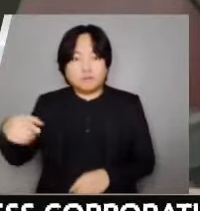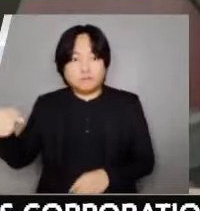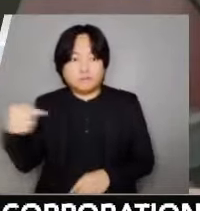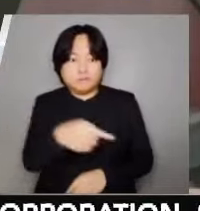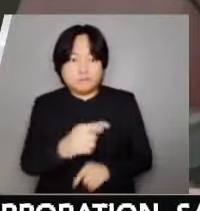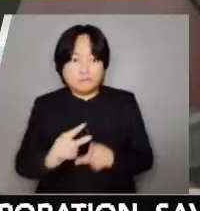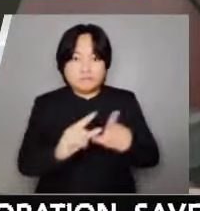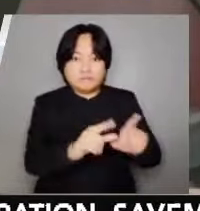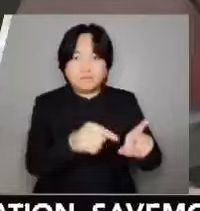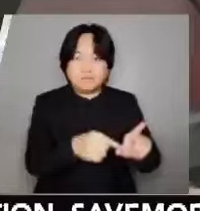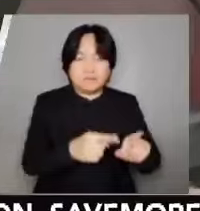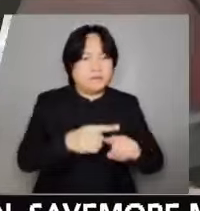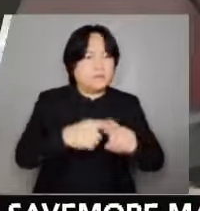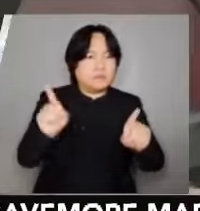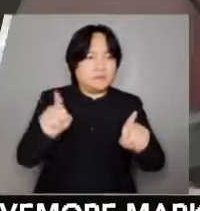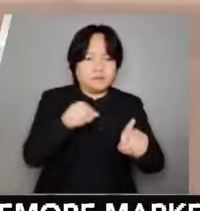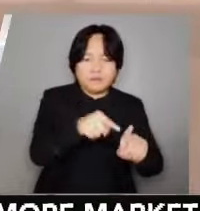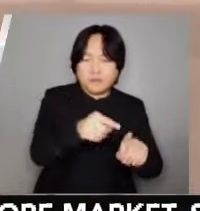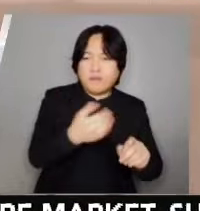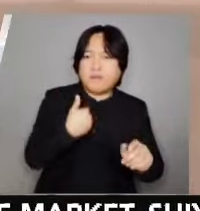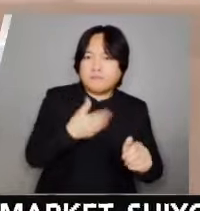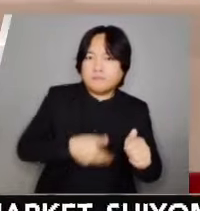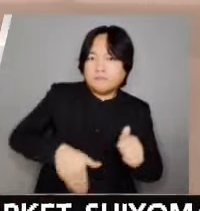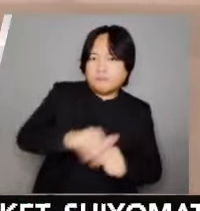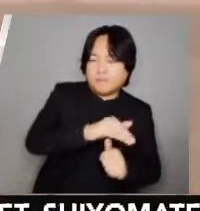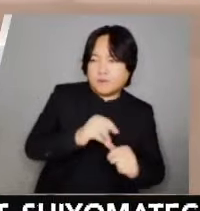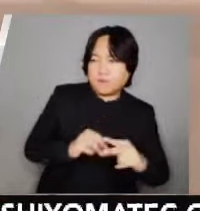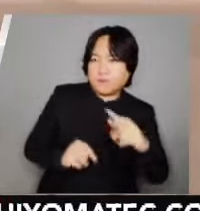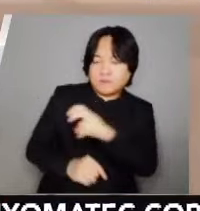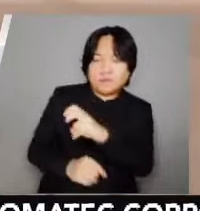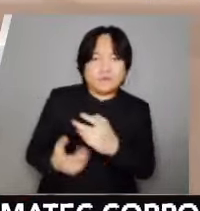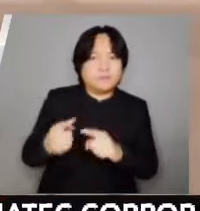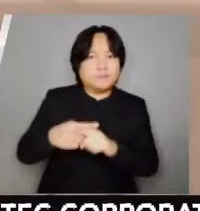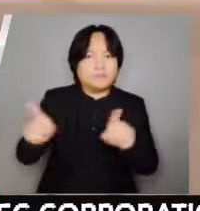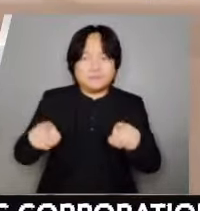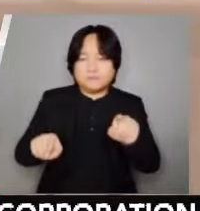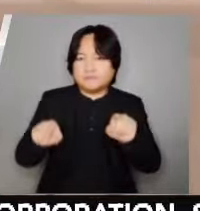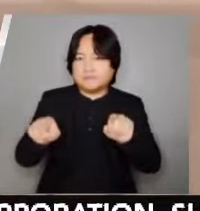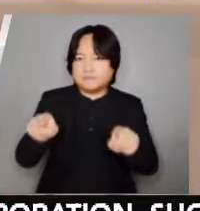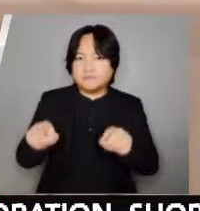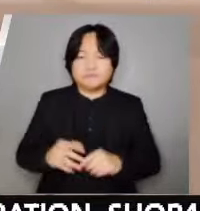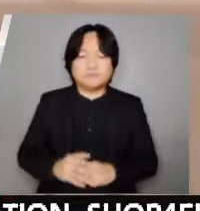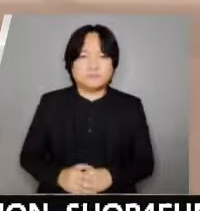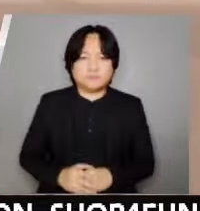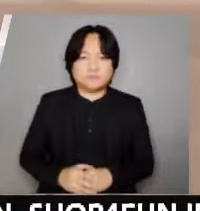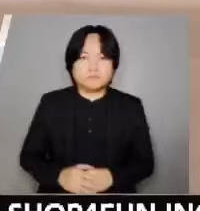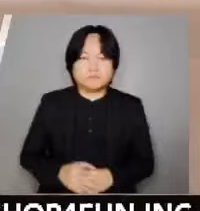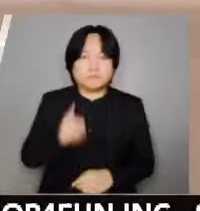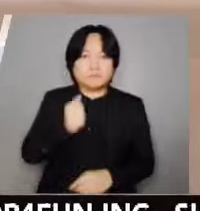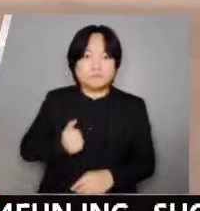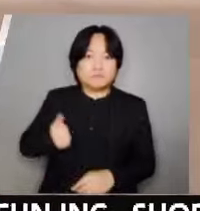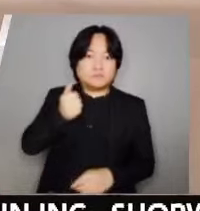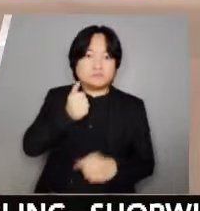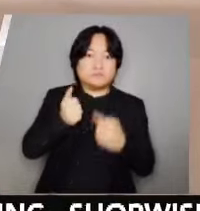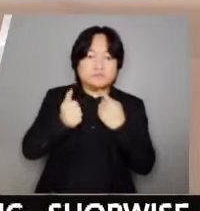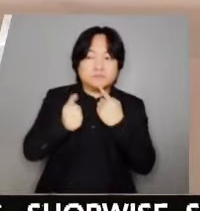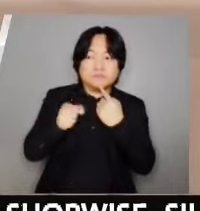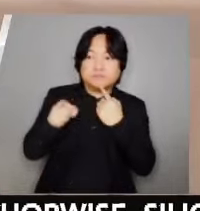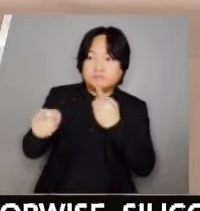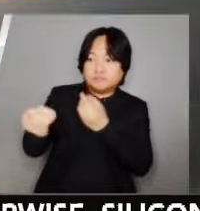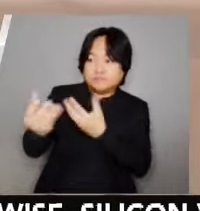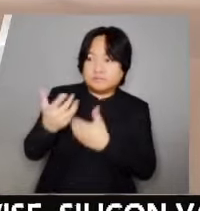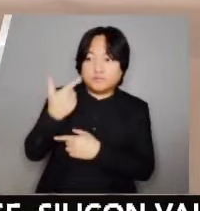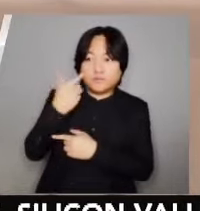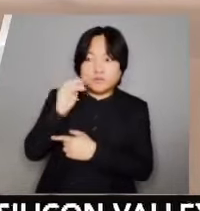of protection from a witness. The point of the Honorable Arroyo is well taken, but we will proceed to